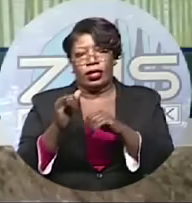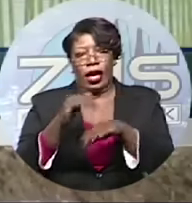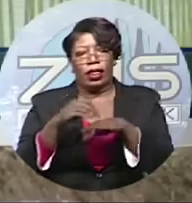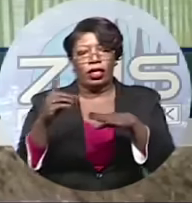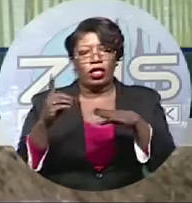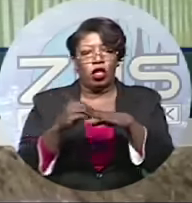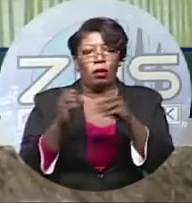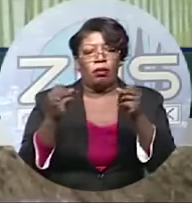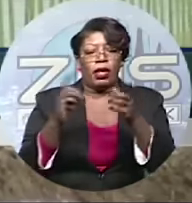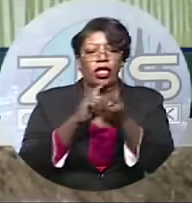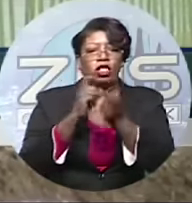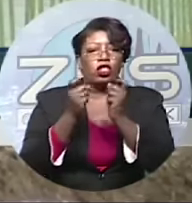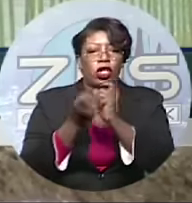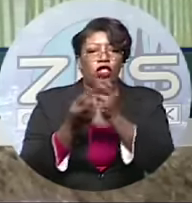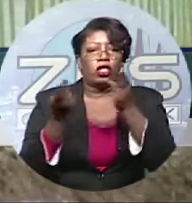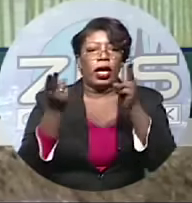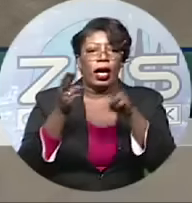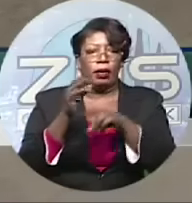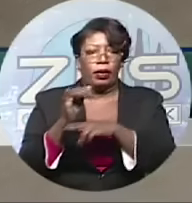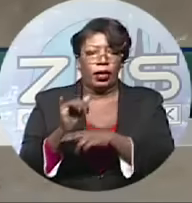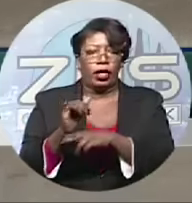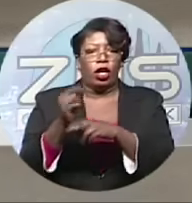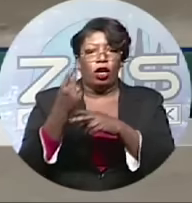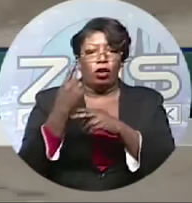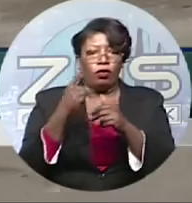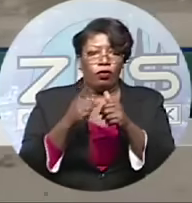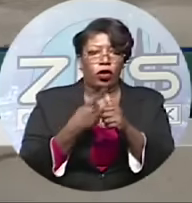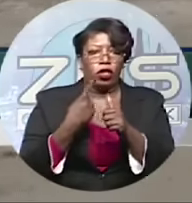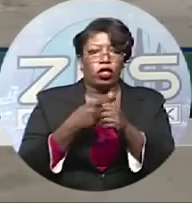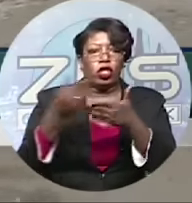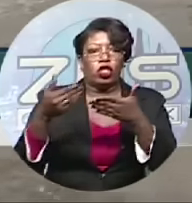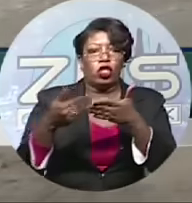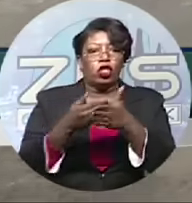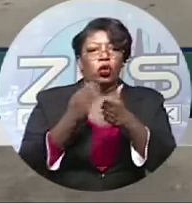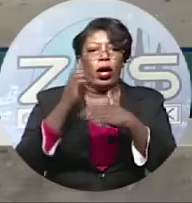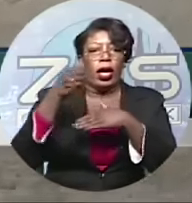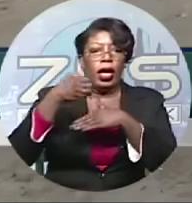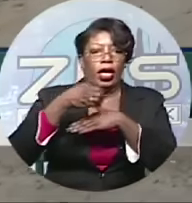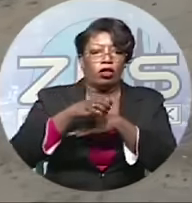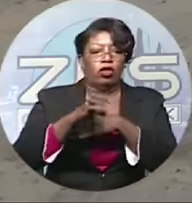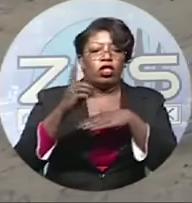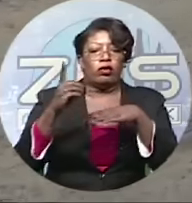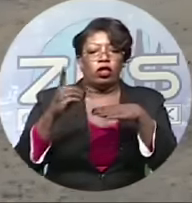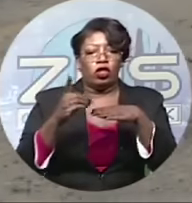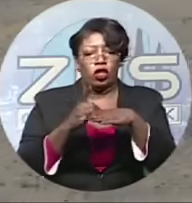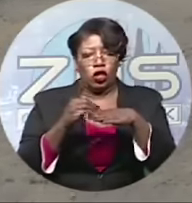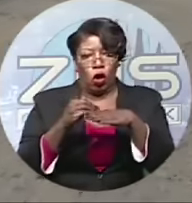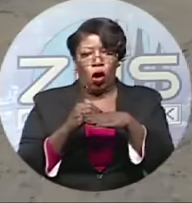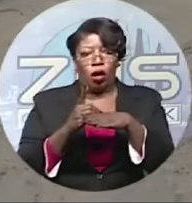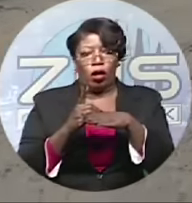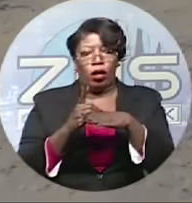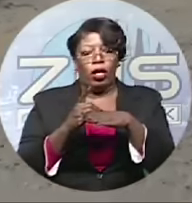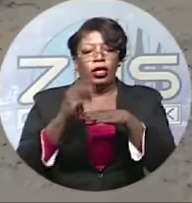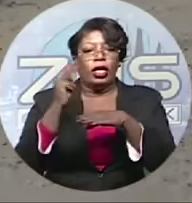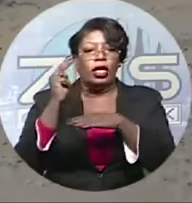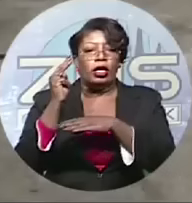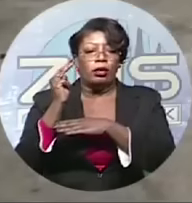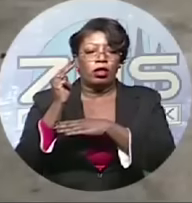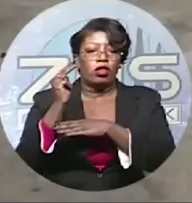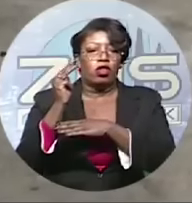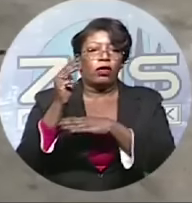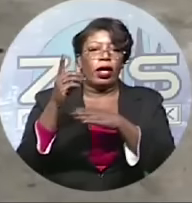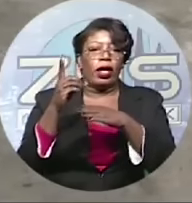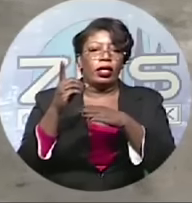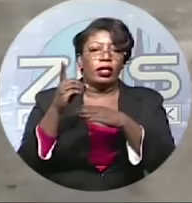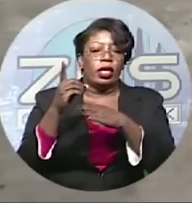many changes are taking place there. For one, there is a new entrance to the dock. Minister of Transport Glenys Hannah-Martin confirms